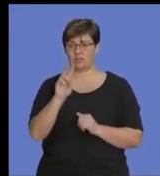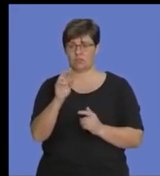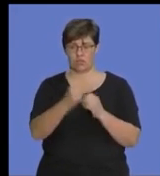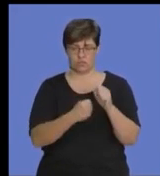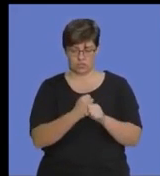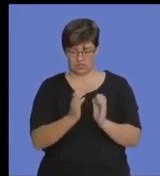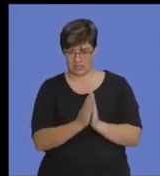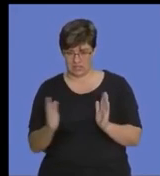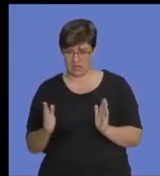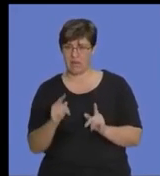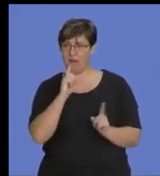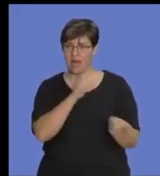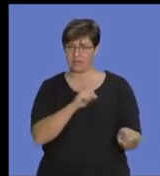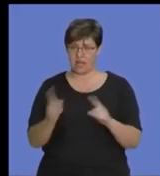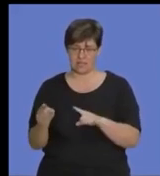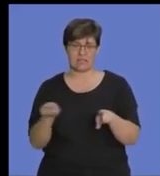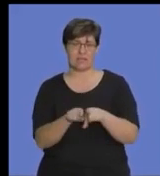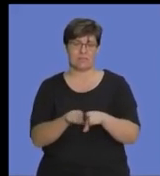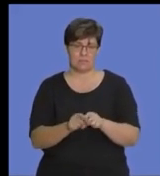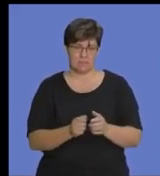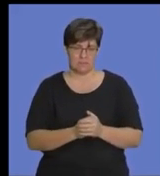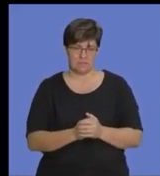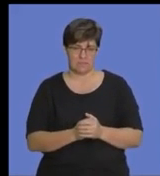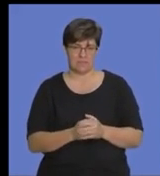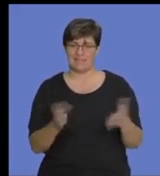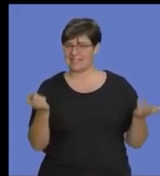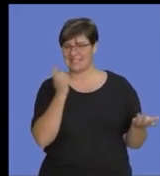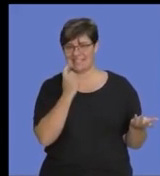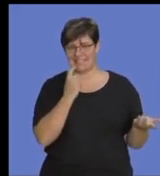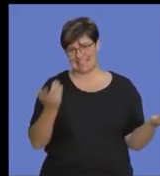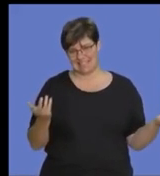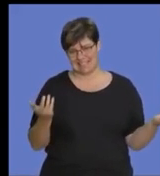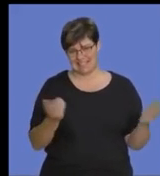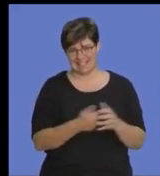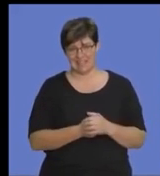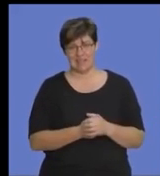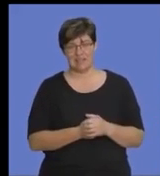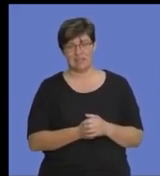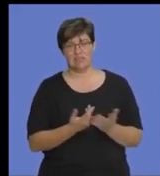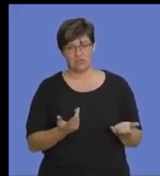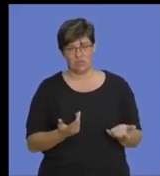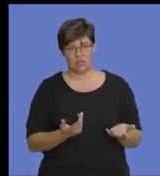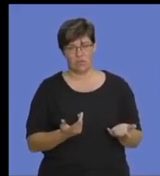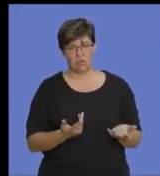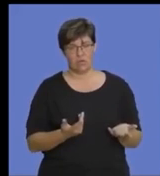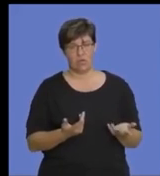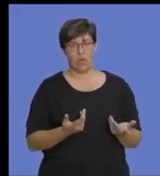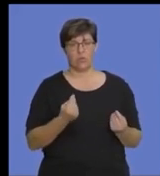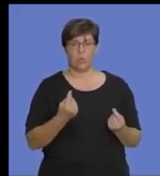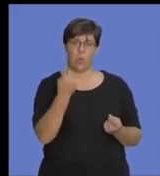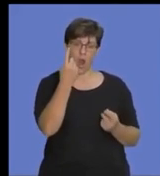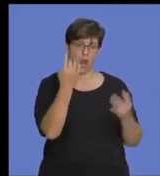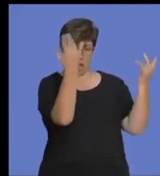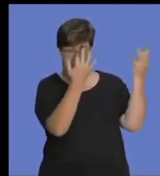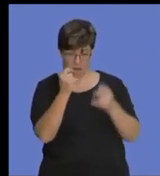2 years, right? Voila, it gives us the very same answer. You can see, easy peasy, lemon squeeze. So you can just